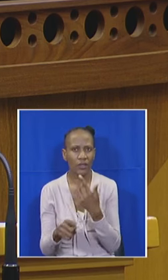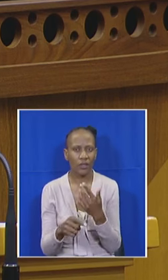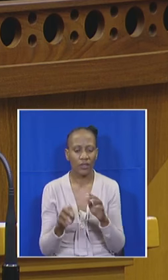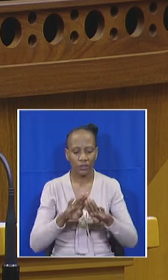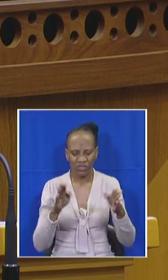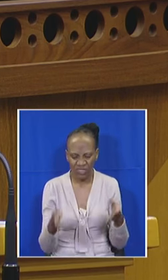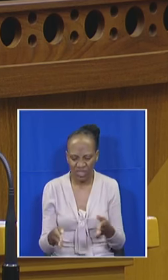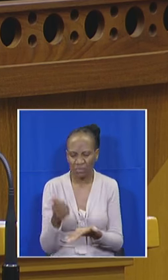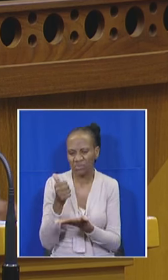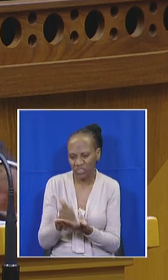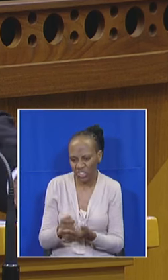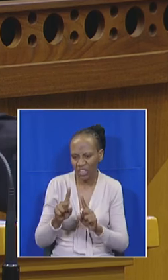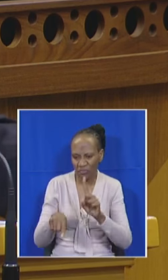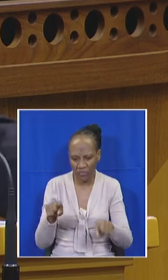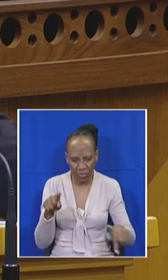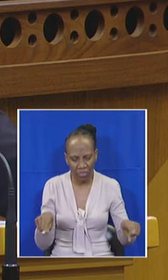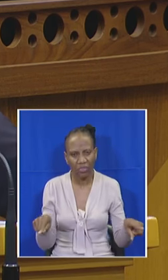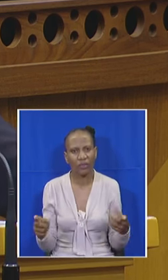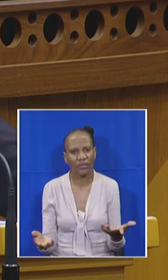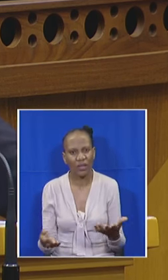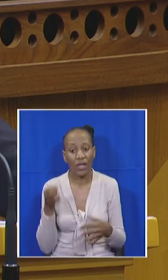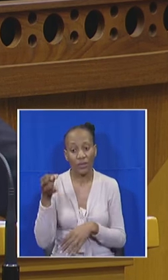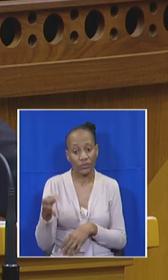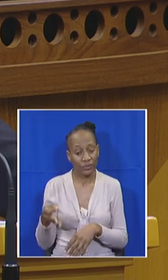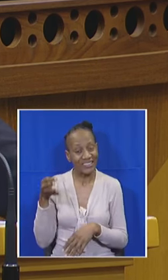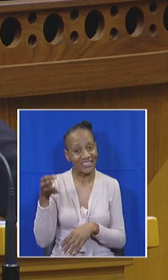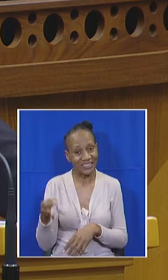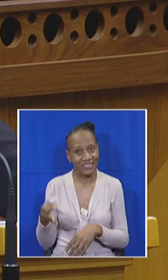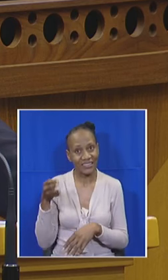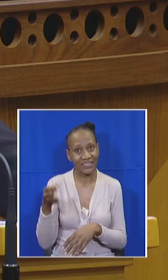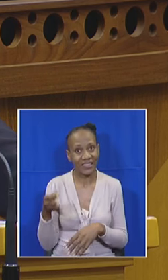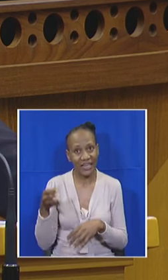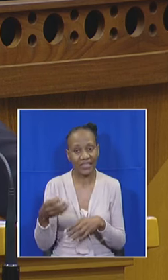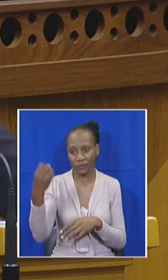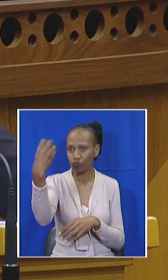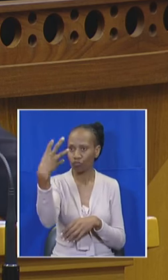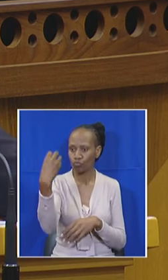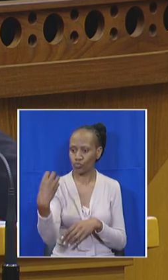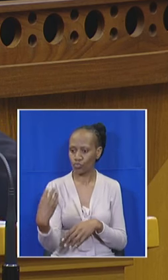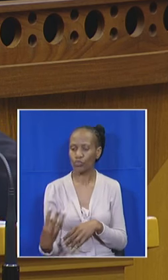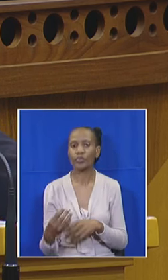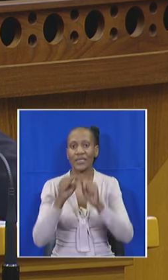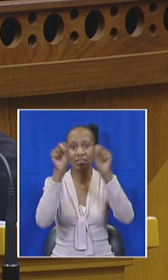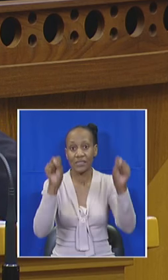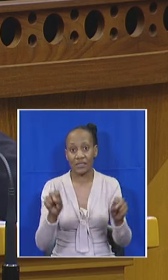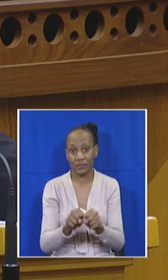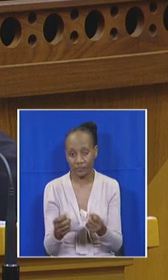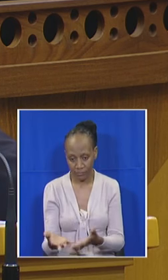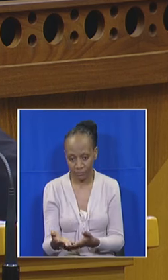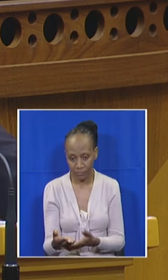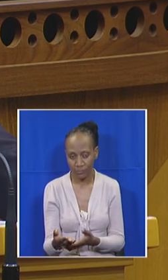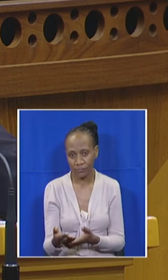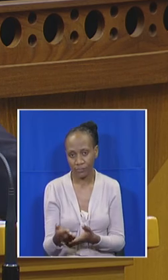furniture products, and rail signaling systems, to mention a few.